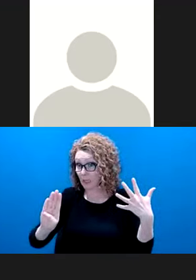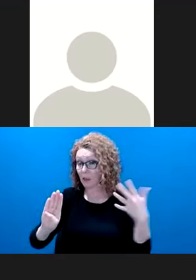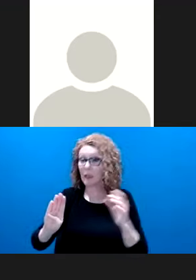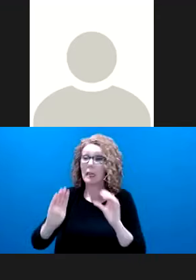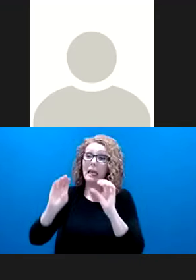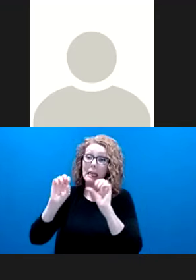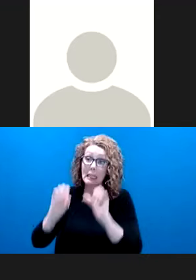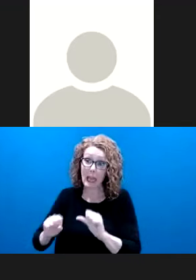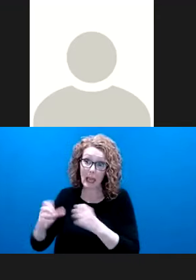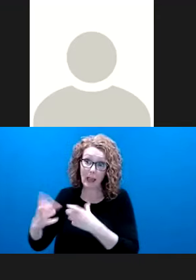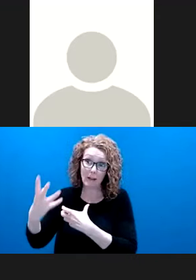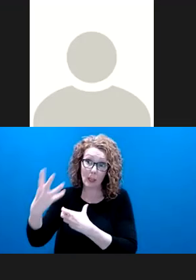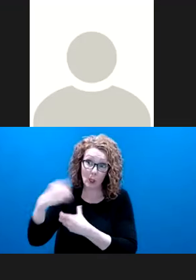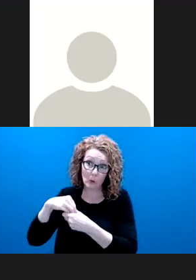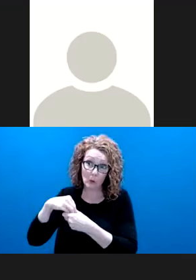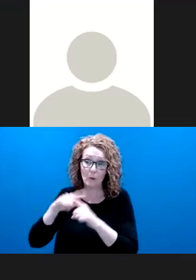this list as written.